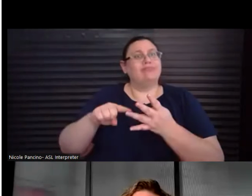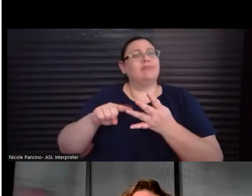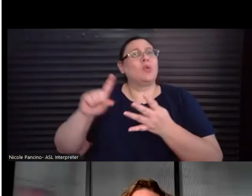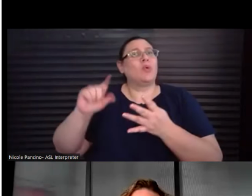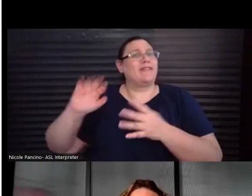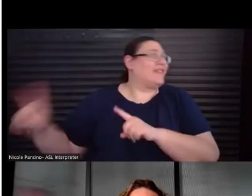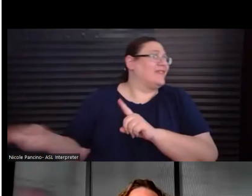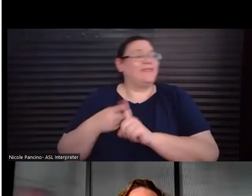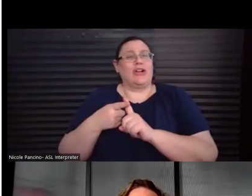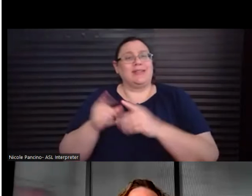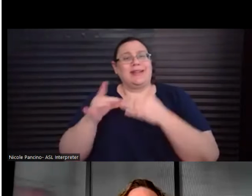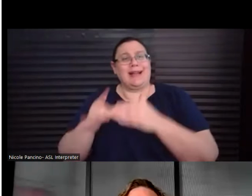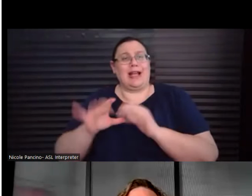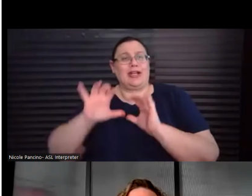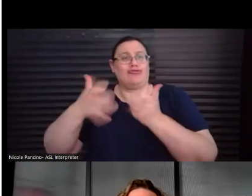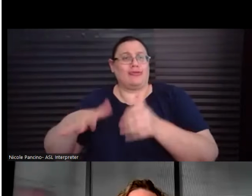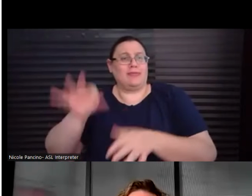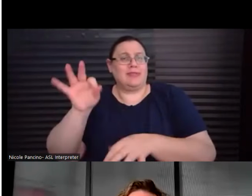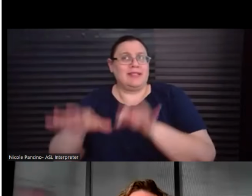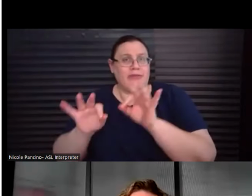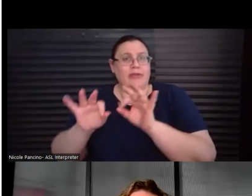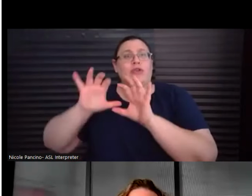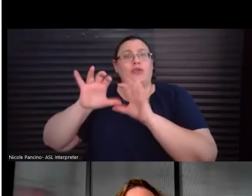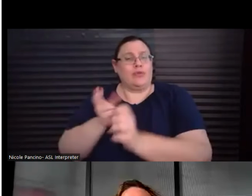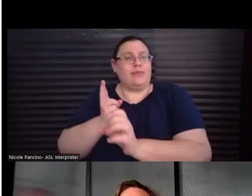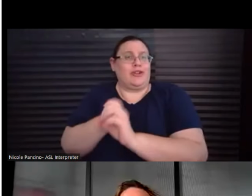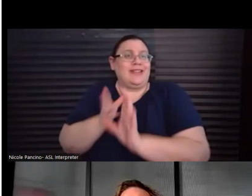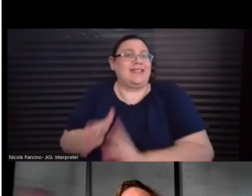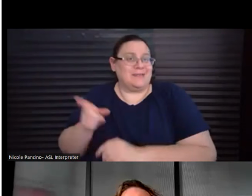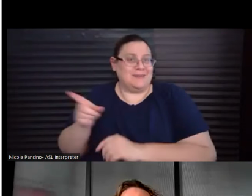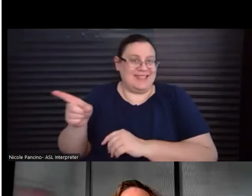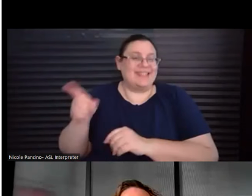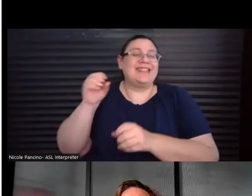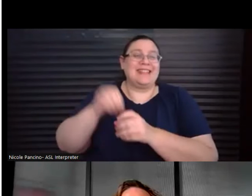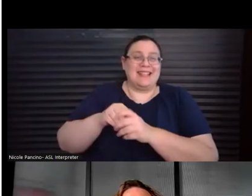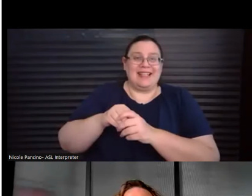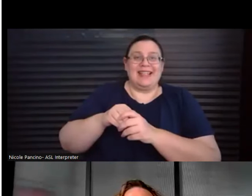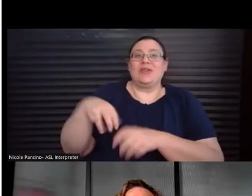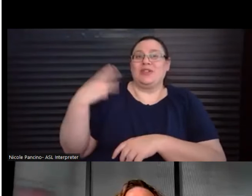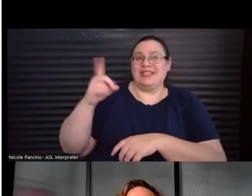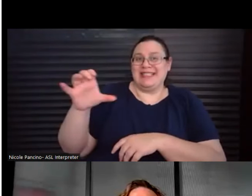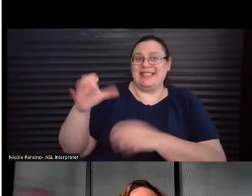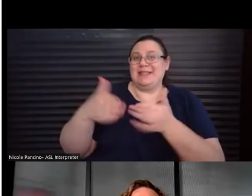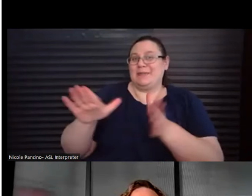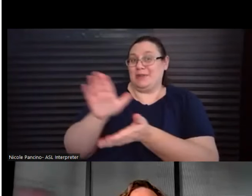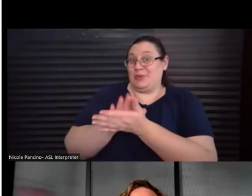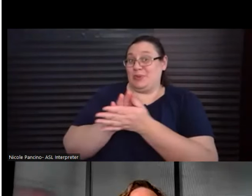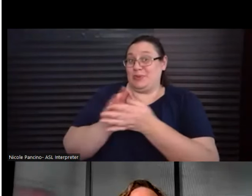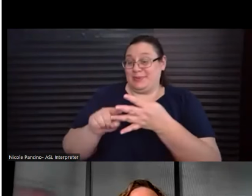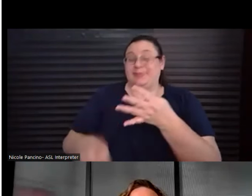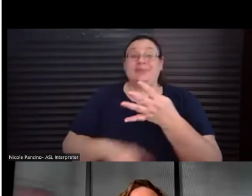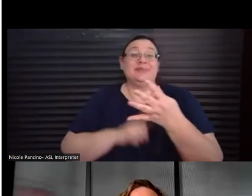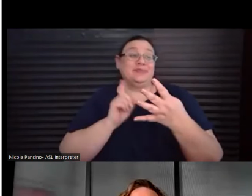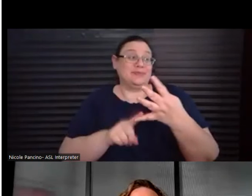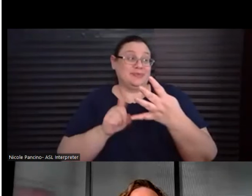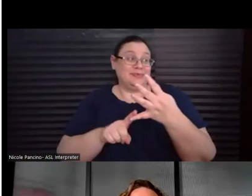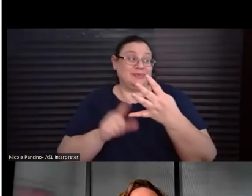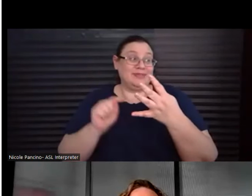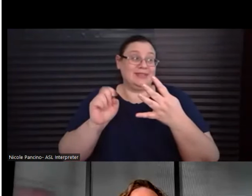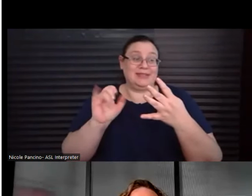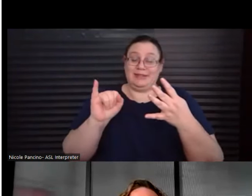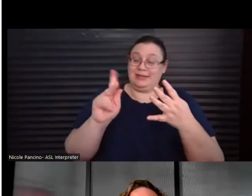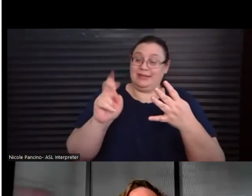group discovery group participants in the DC public schools. And we also have Takia Milburn with